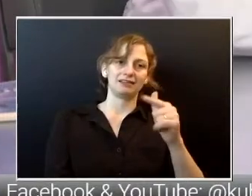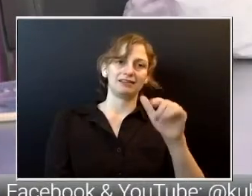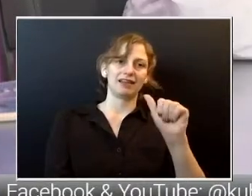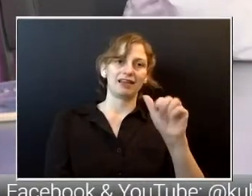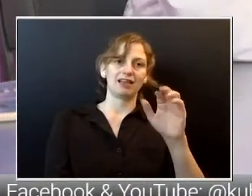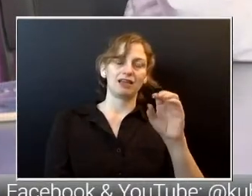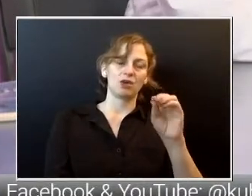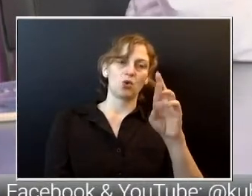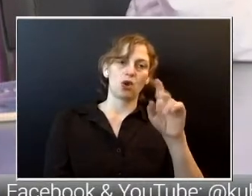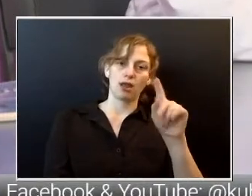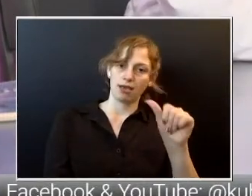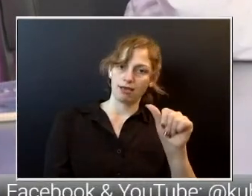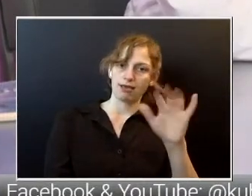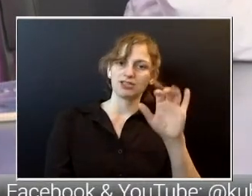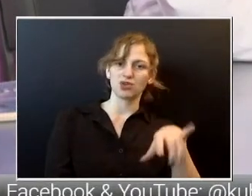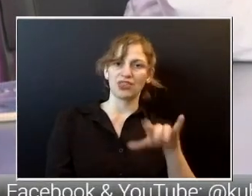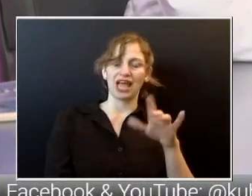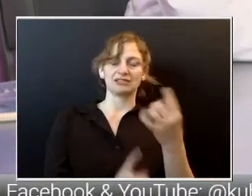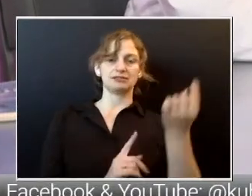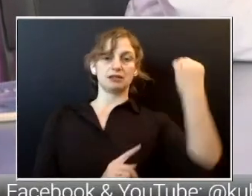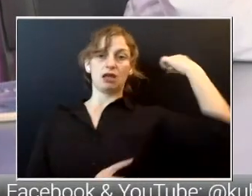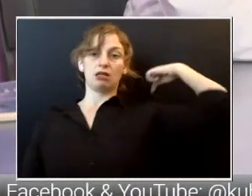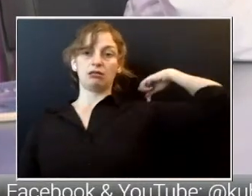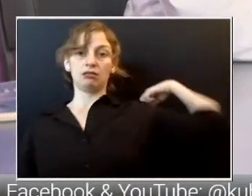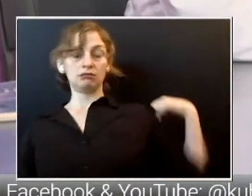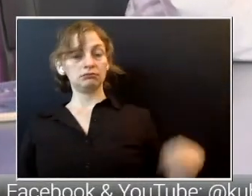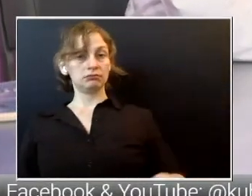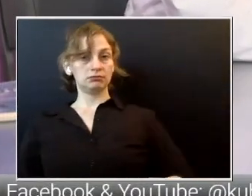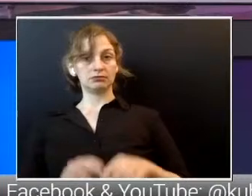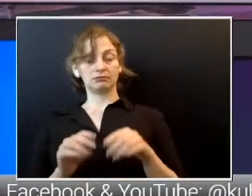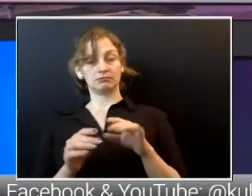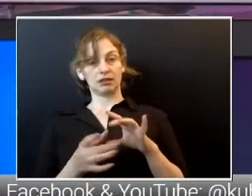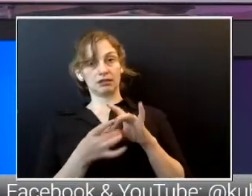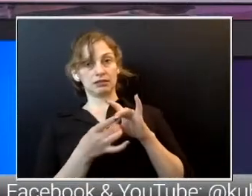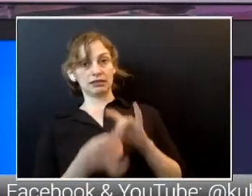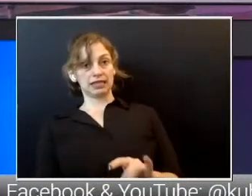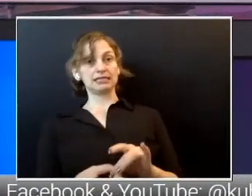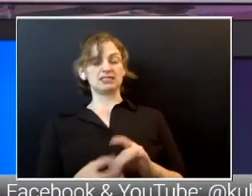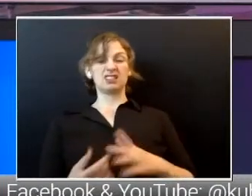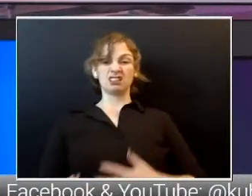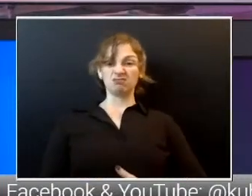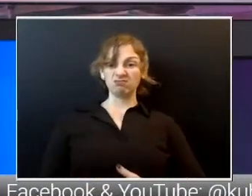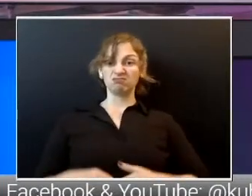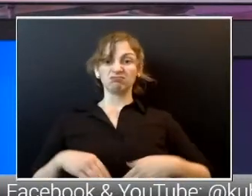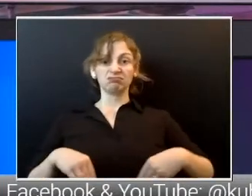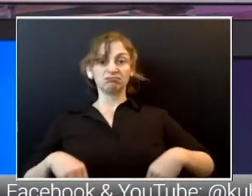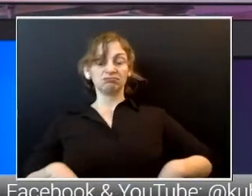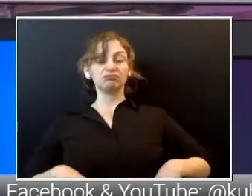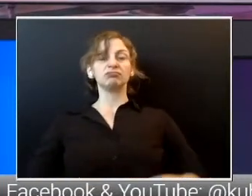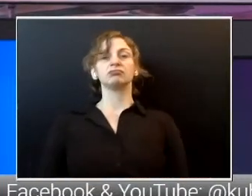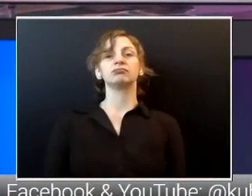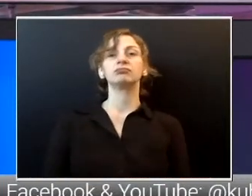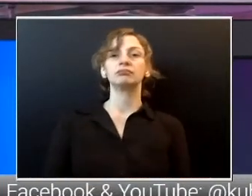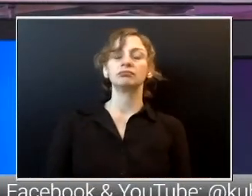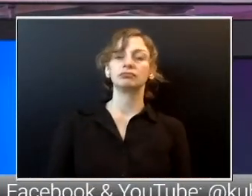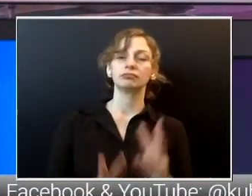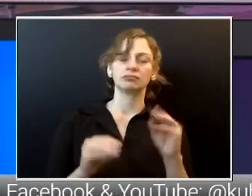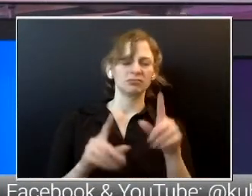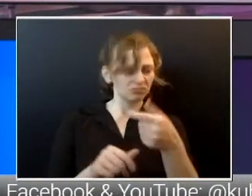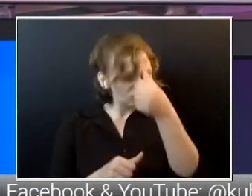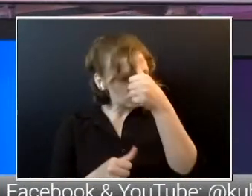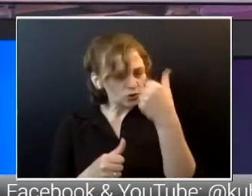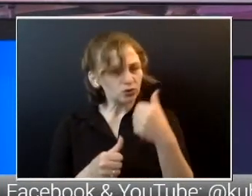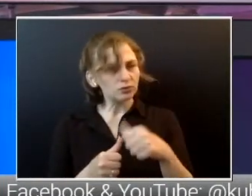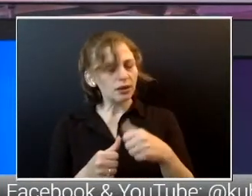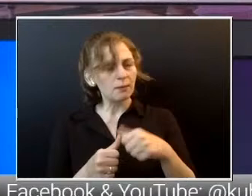the lower extremities and the abdomen and that kind of thing. Holy smokes. So do you remember the helicopter ride at all beyond those